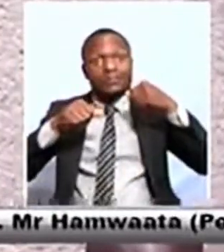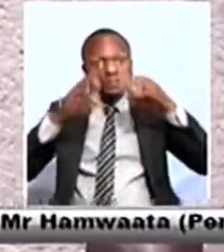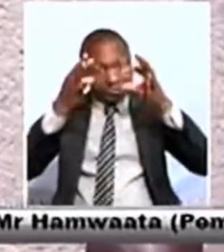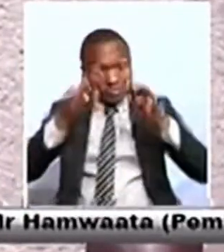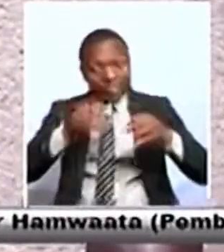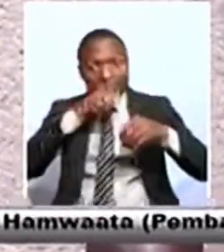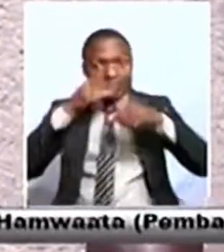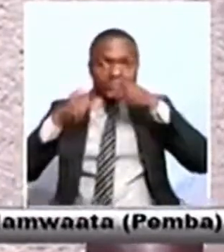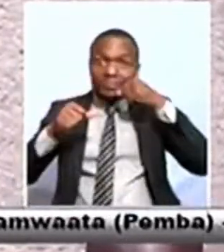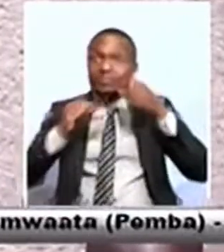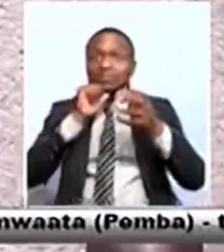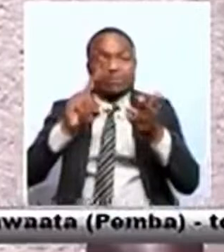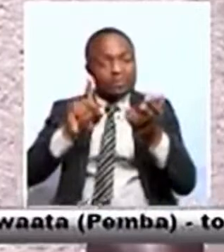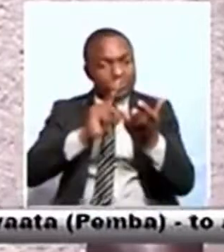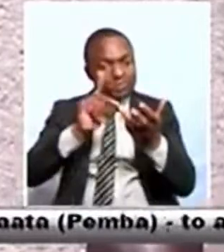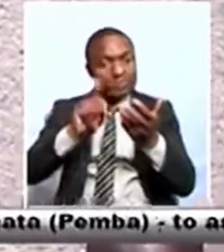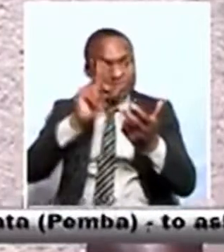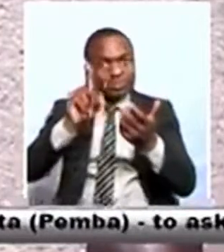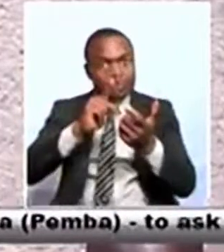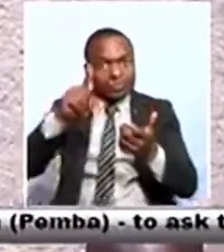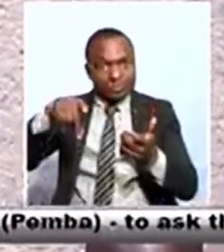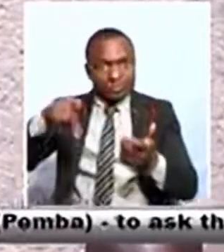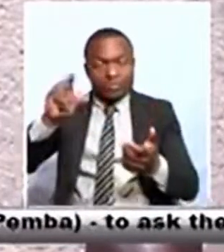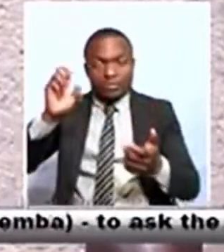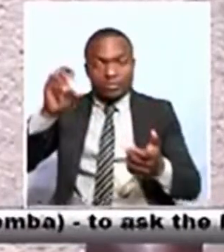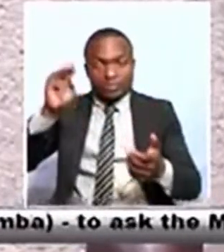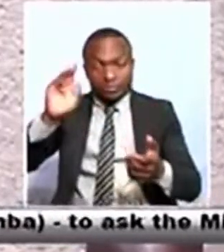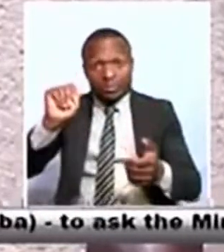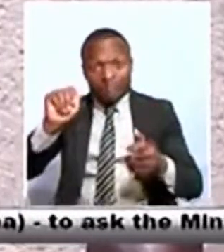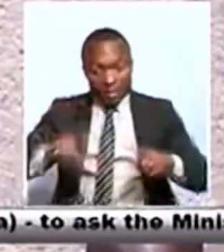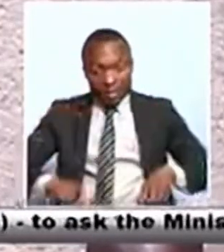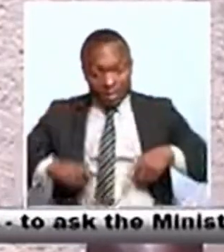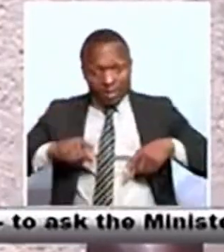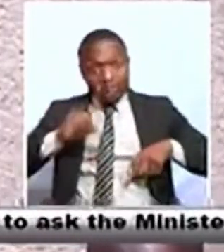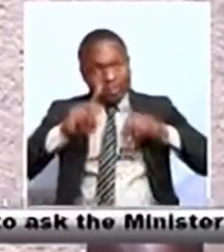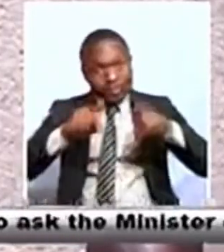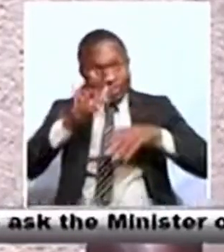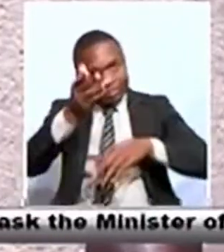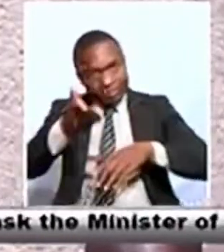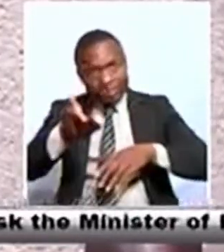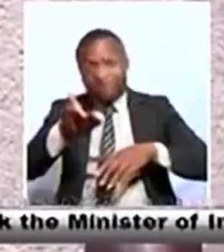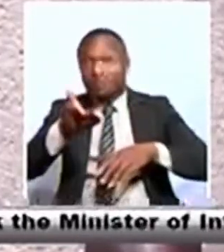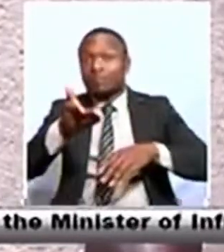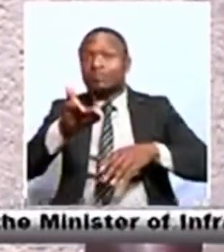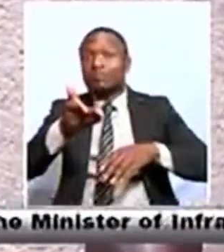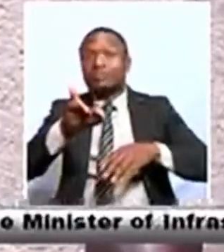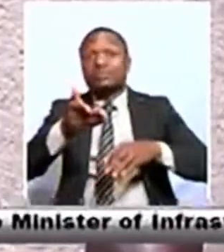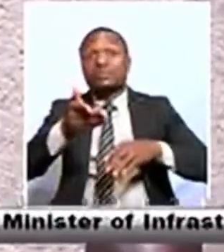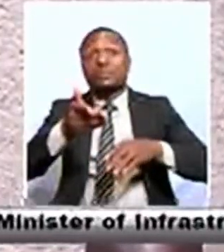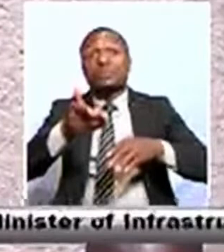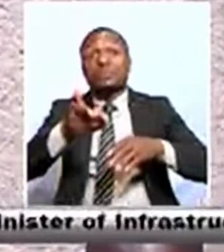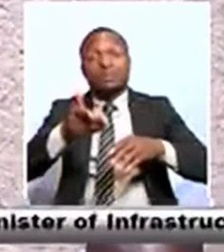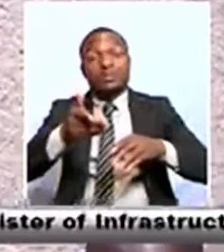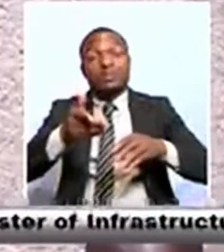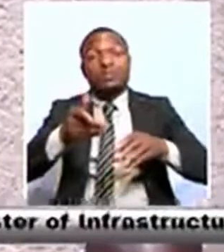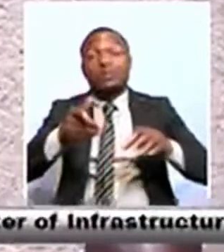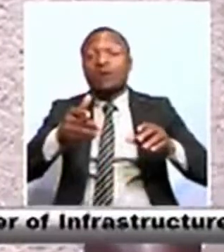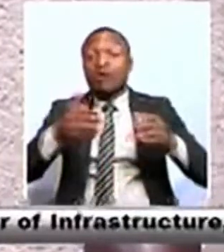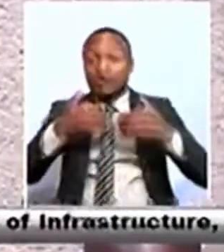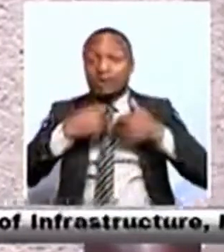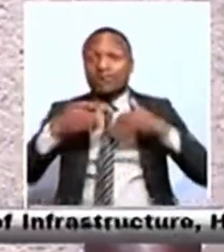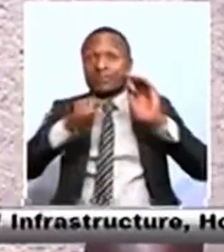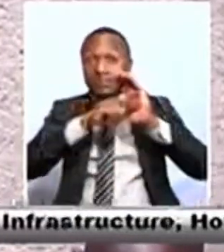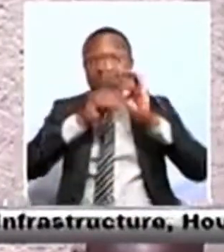is not prioritized in Pemba, the lives of our people there will highly be affected. You have indicated here to say